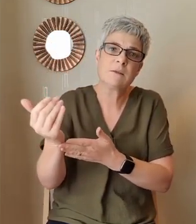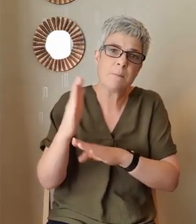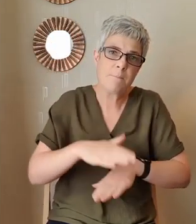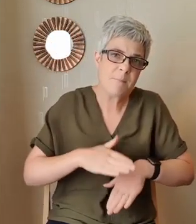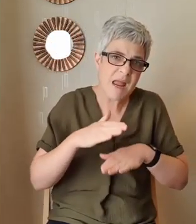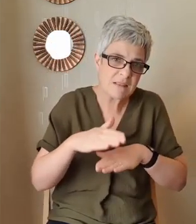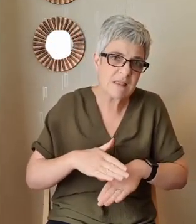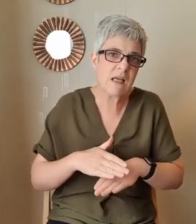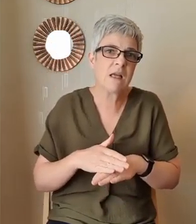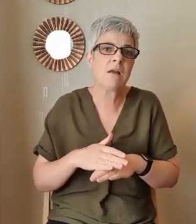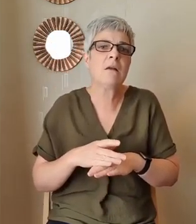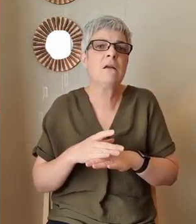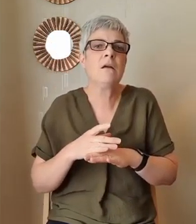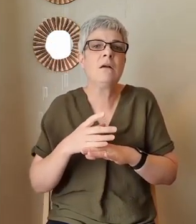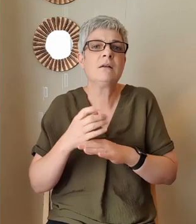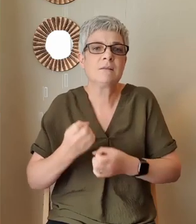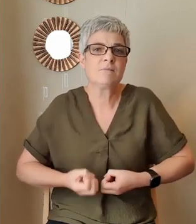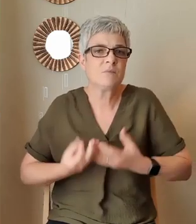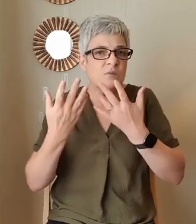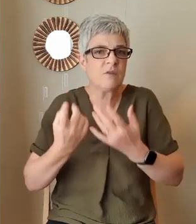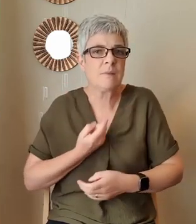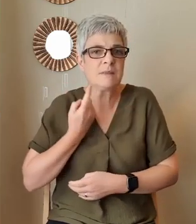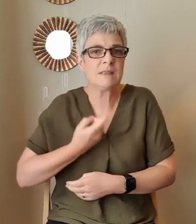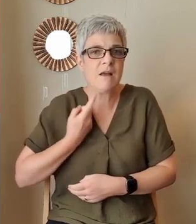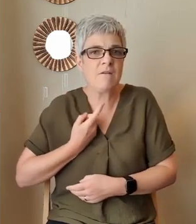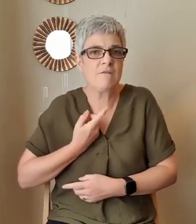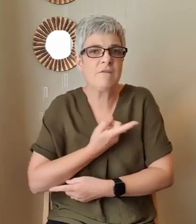has sacrificed himself for us.